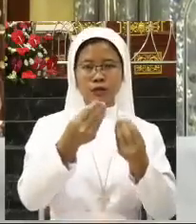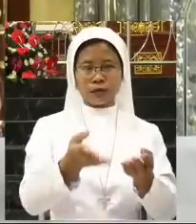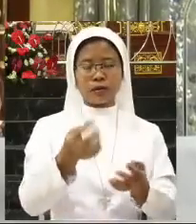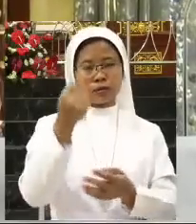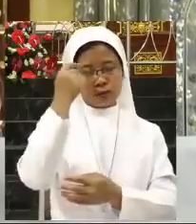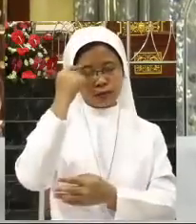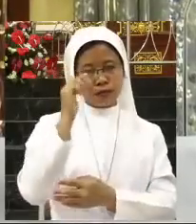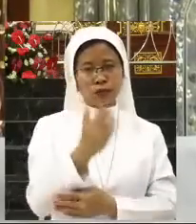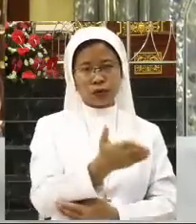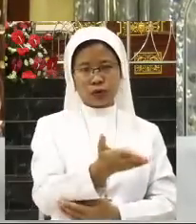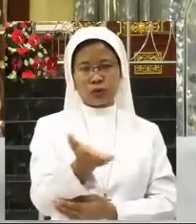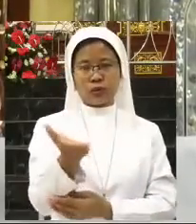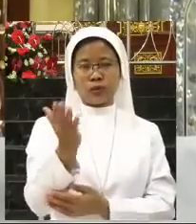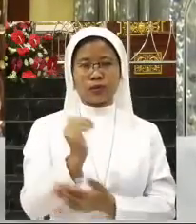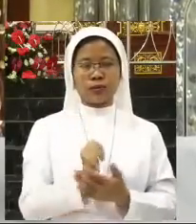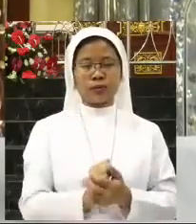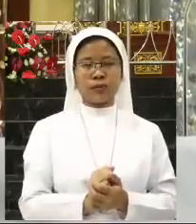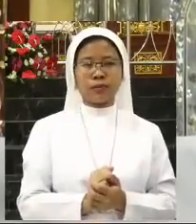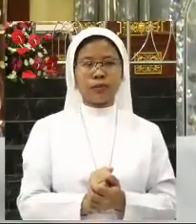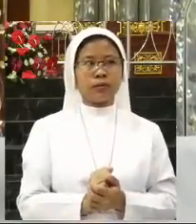will be given up for you."